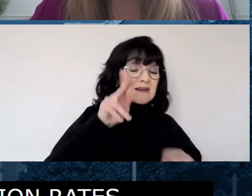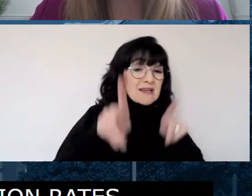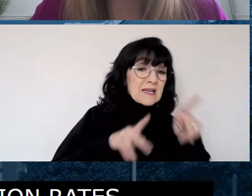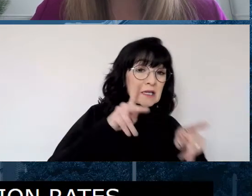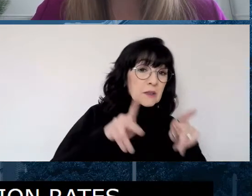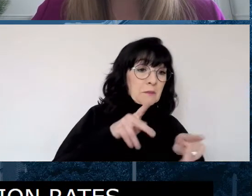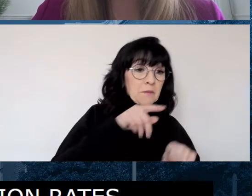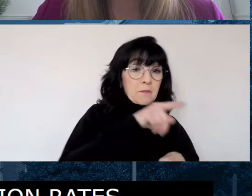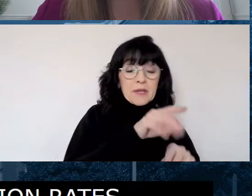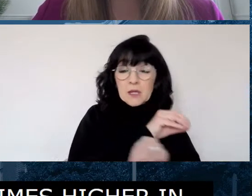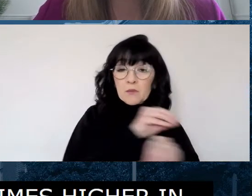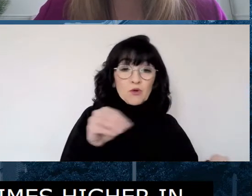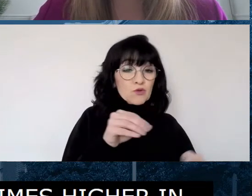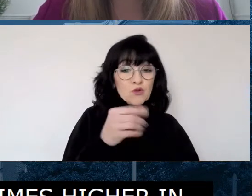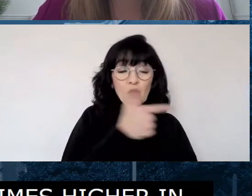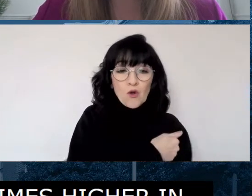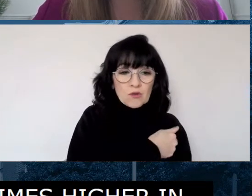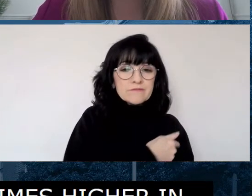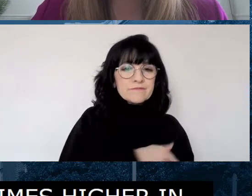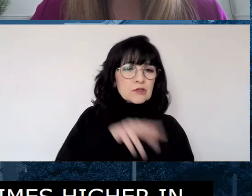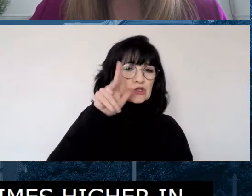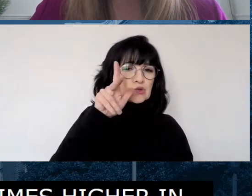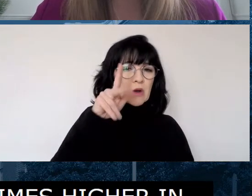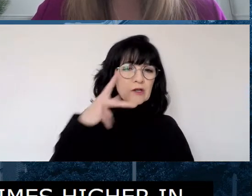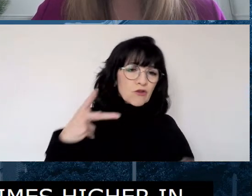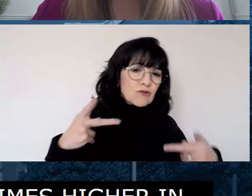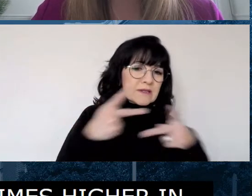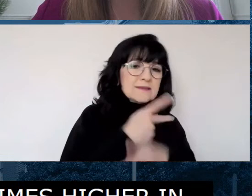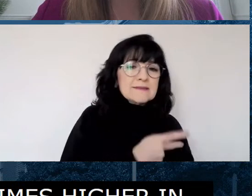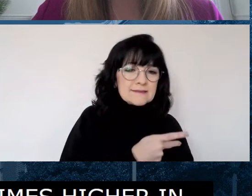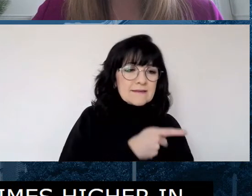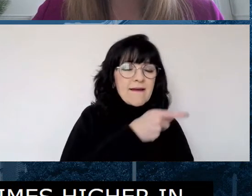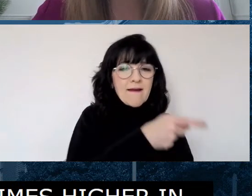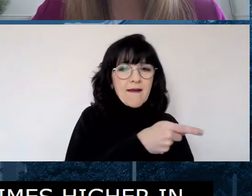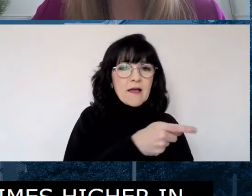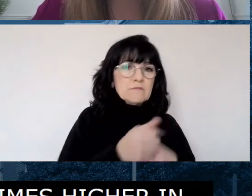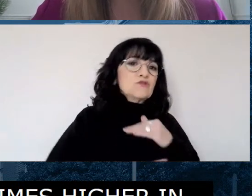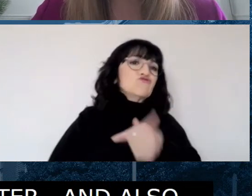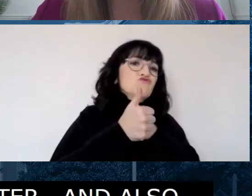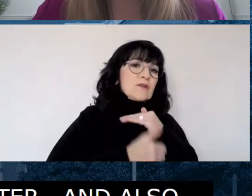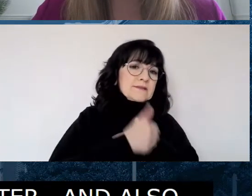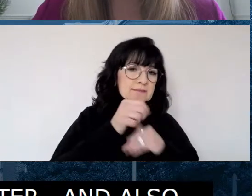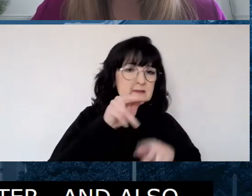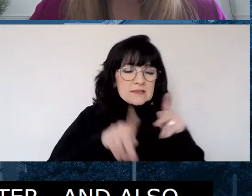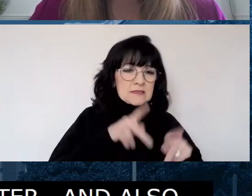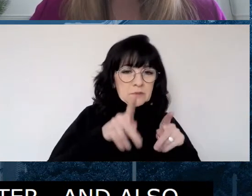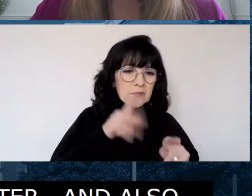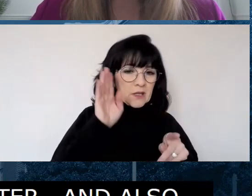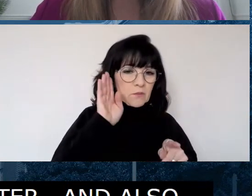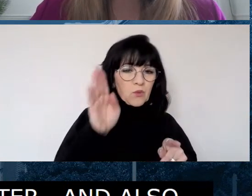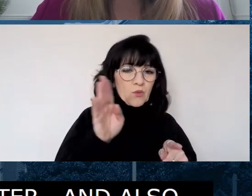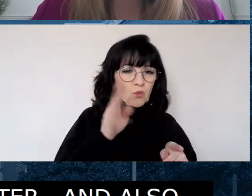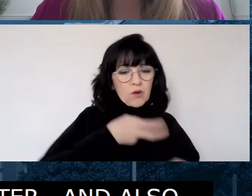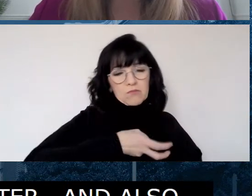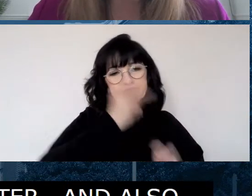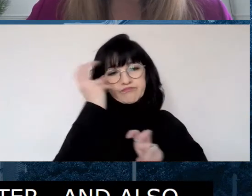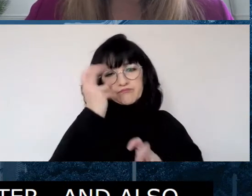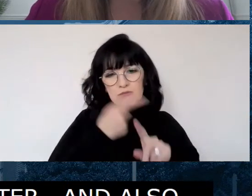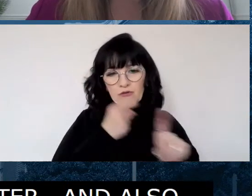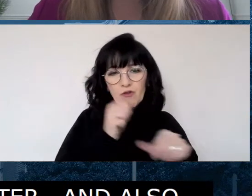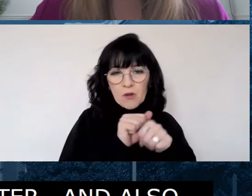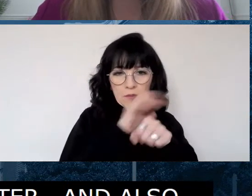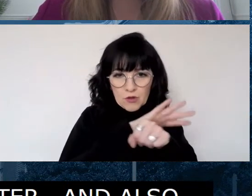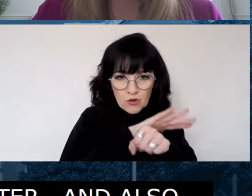also this newly released study showed that people with a booster were much less